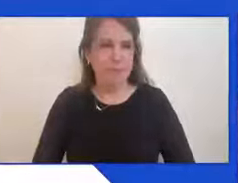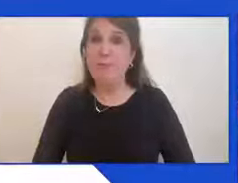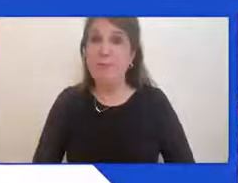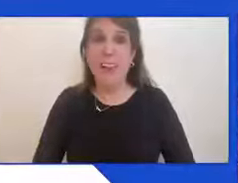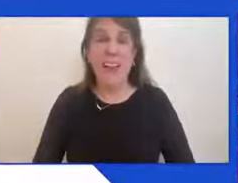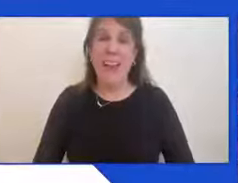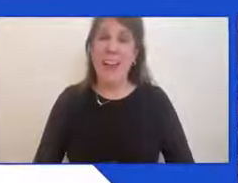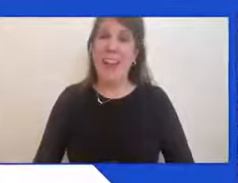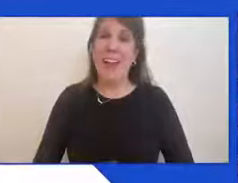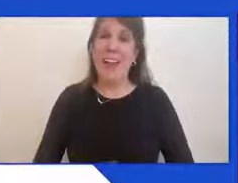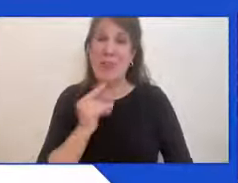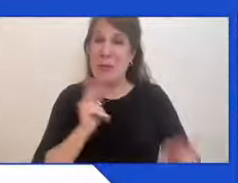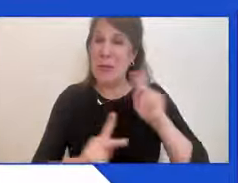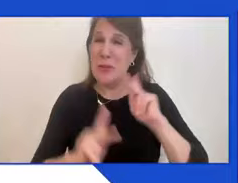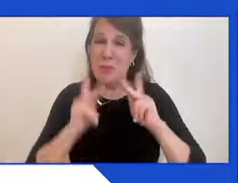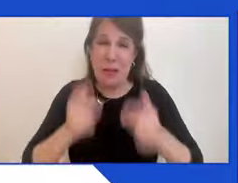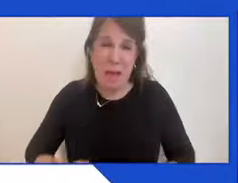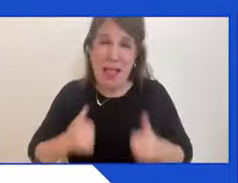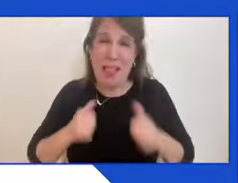Israel Chai!